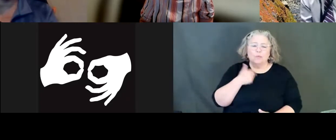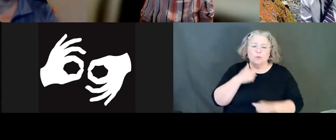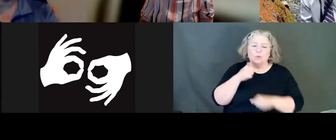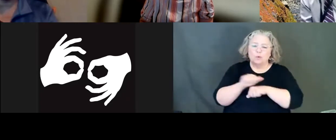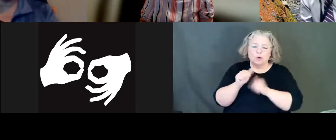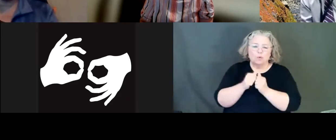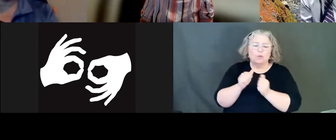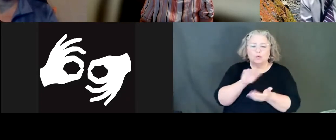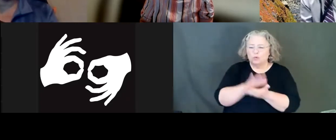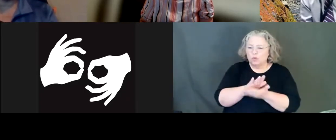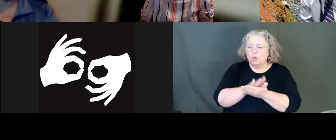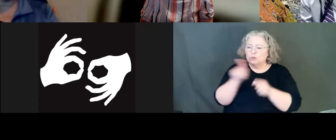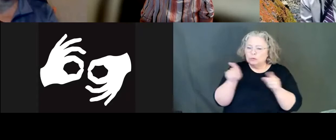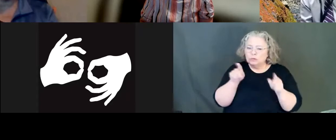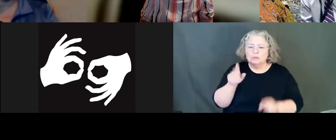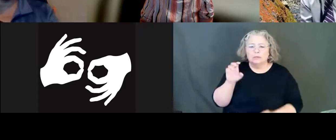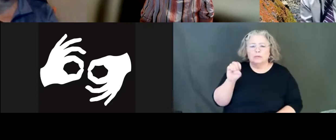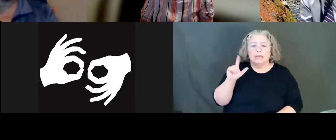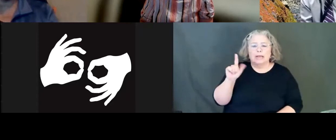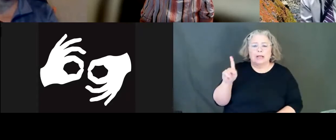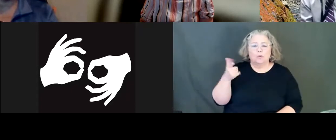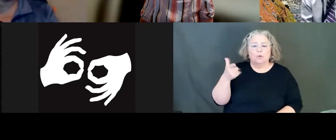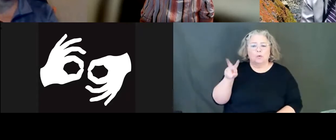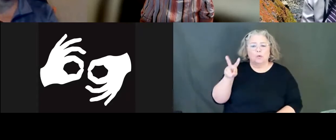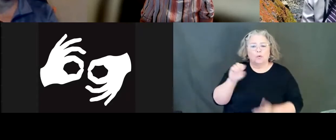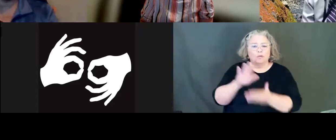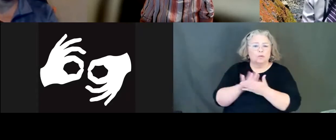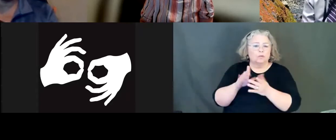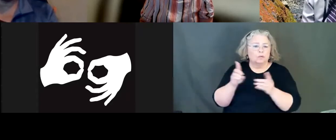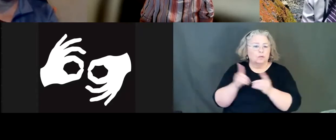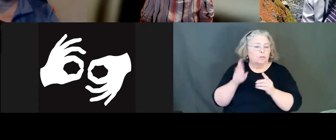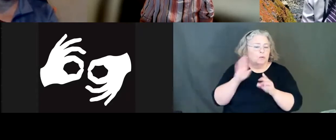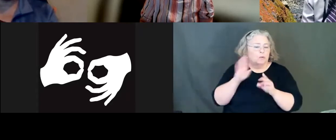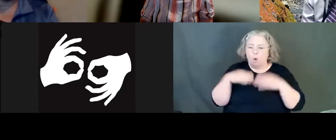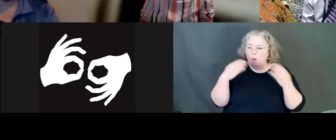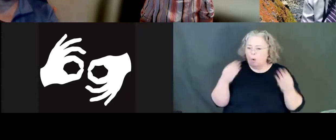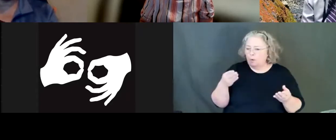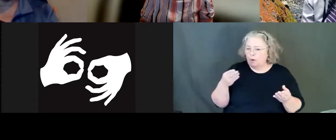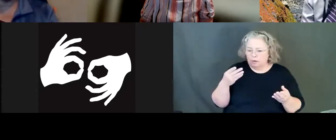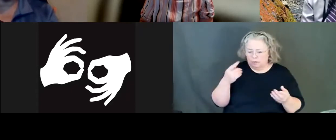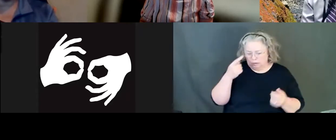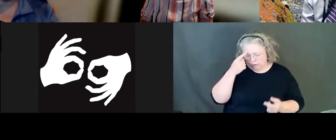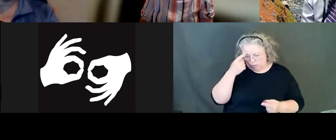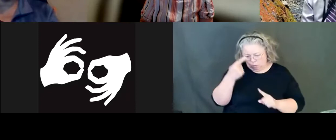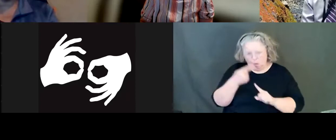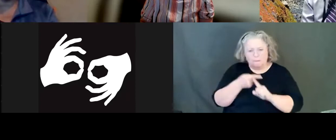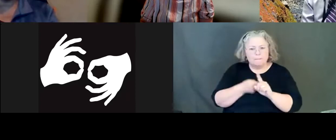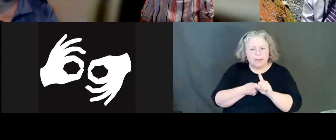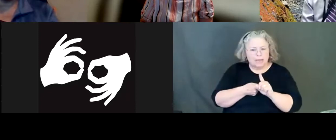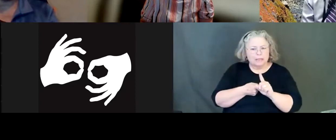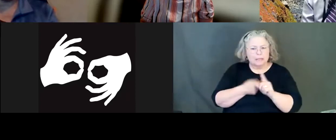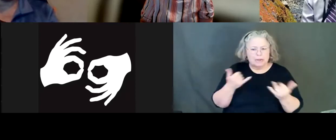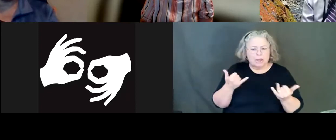the schools. Elk Grove Unified School District has been opened for a little bit now, I think a month or